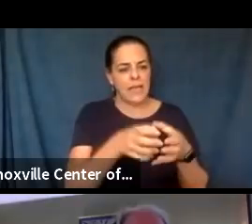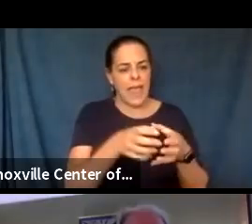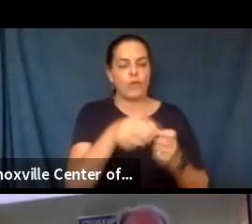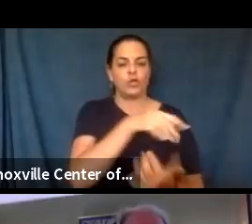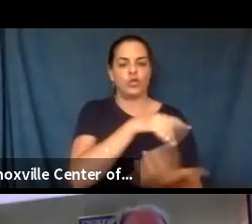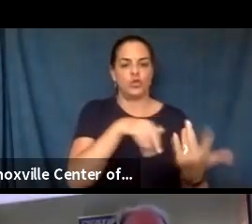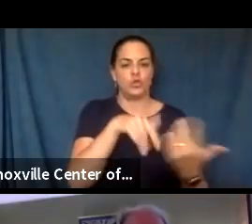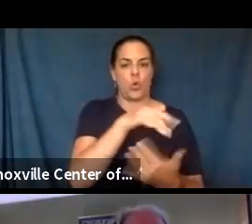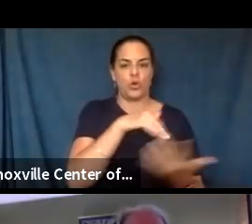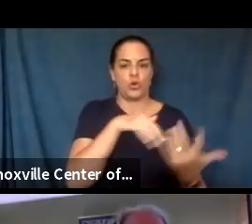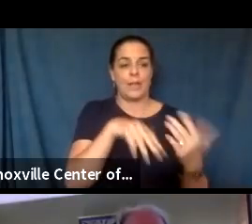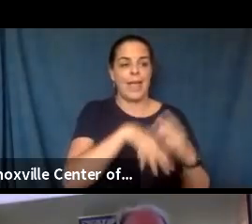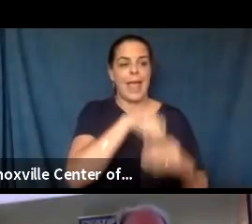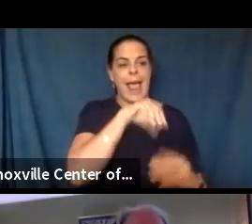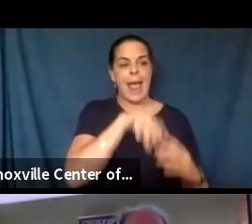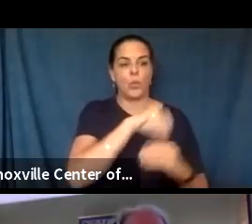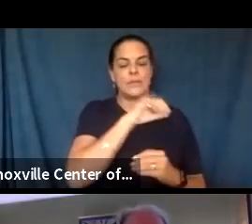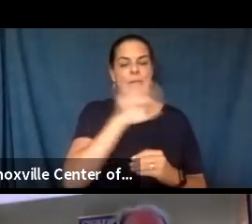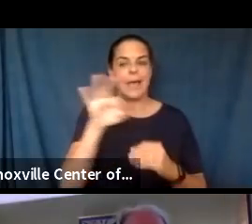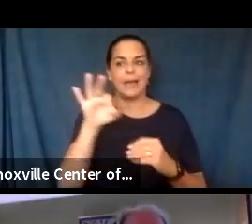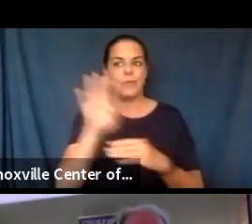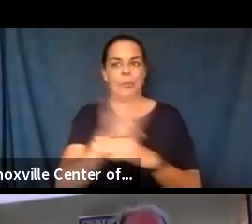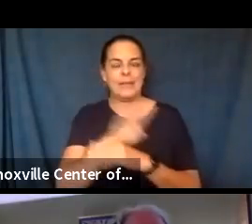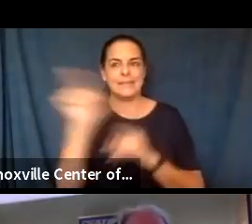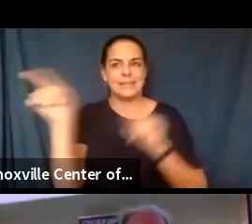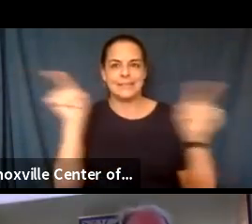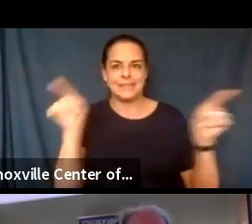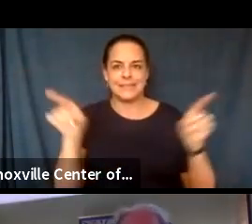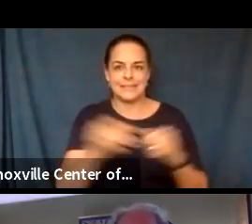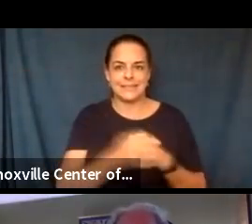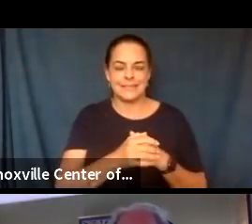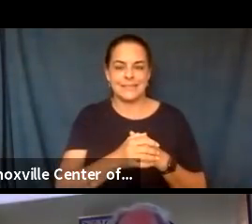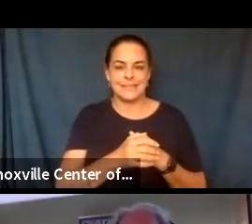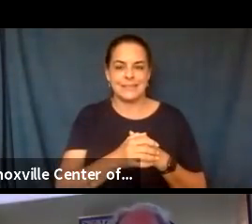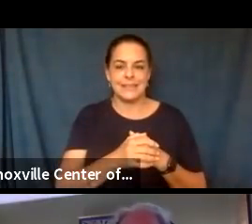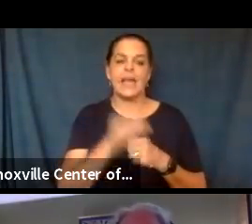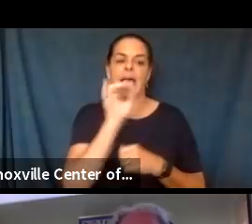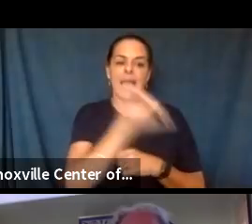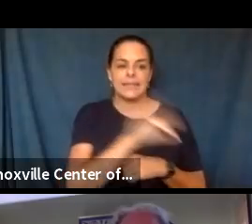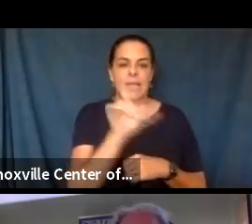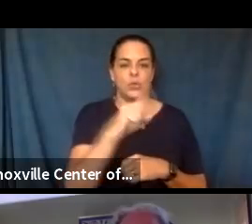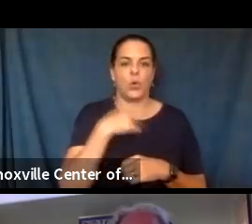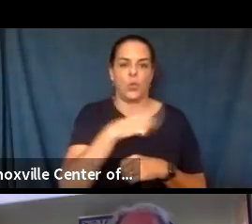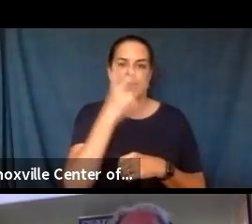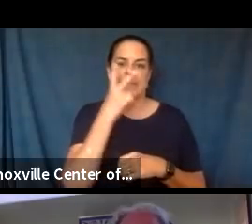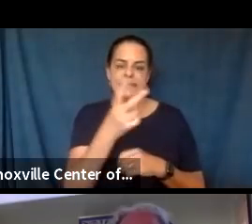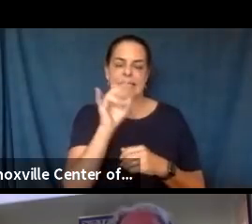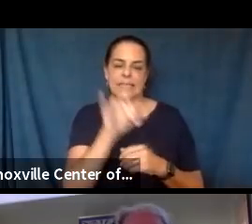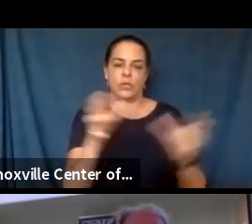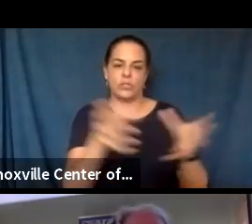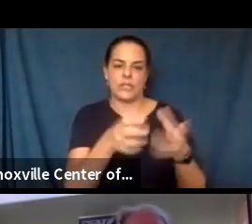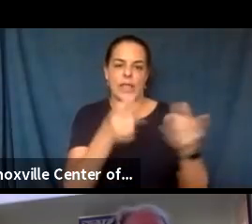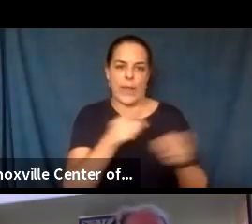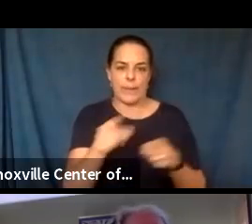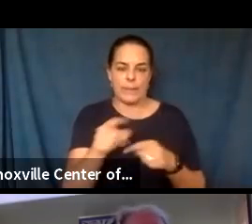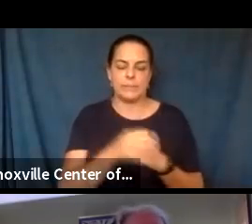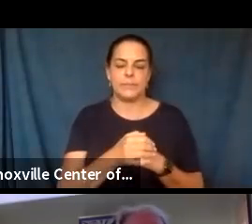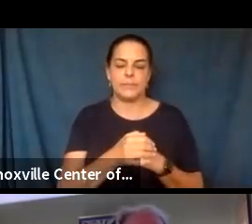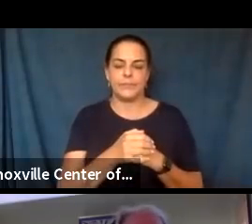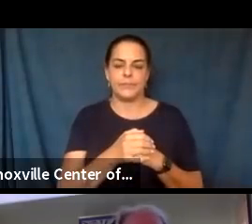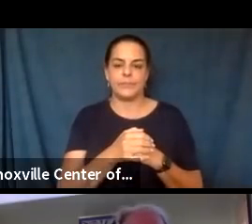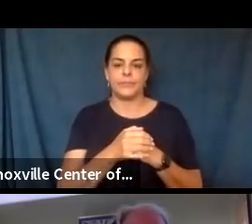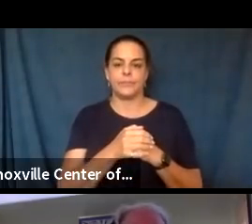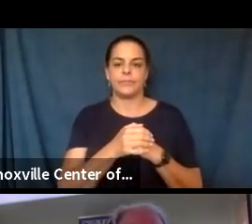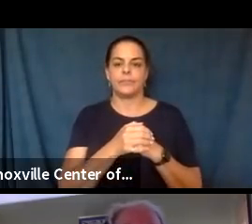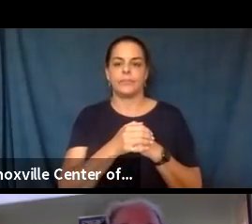socially outside establishments. And that's where we're seeing those gatherings happen. So, I mean, if we